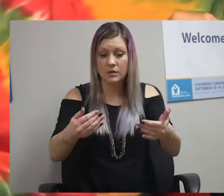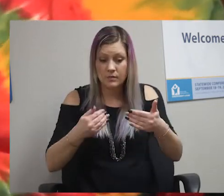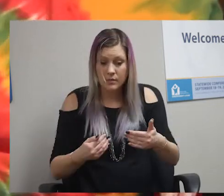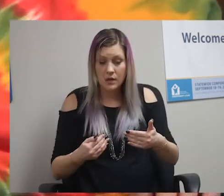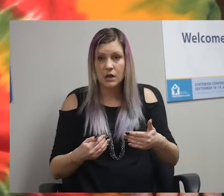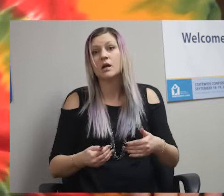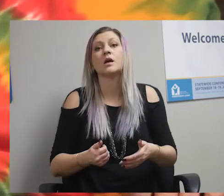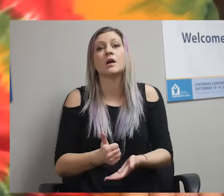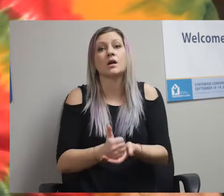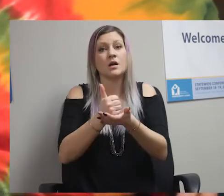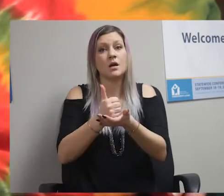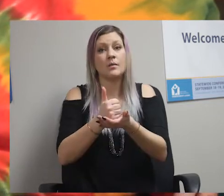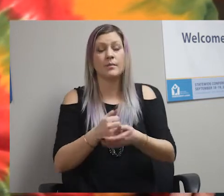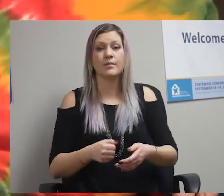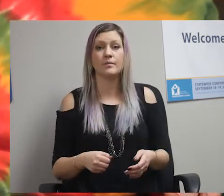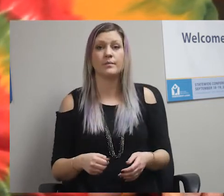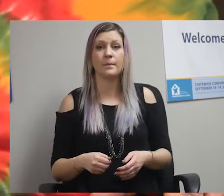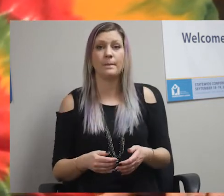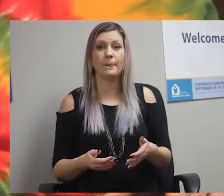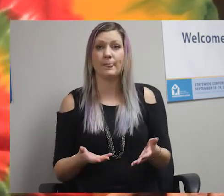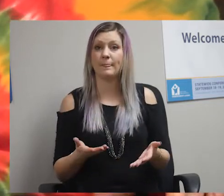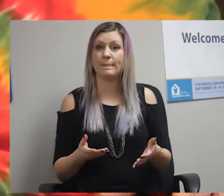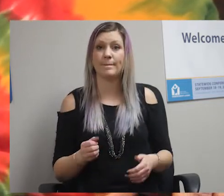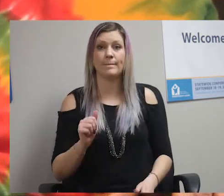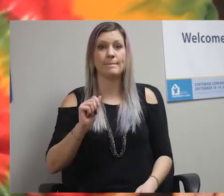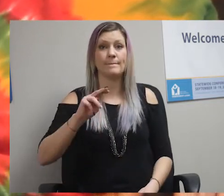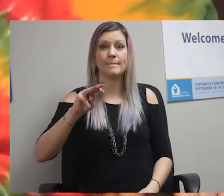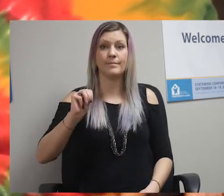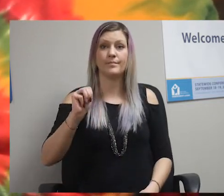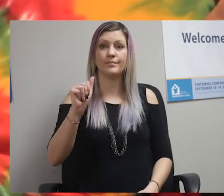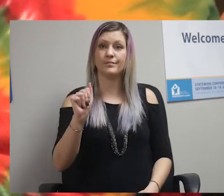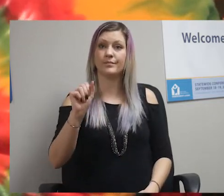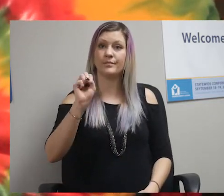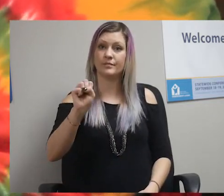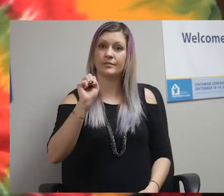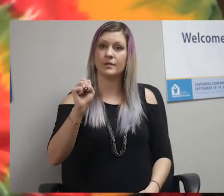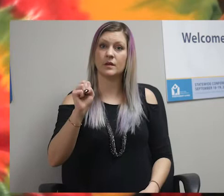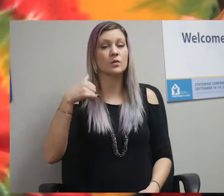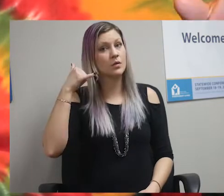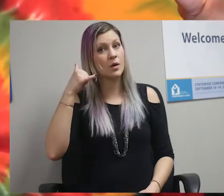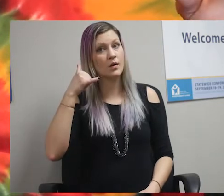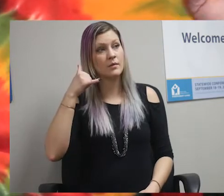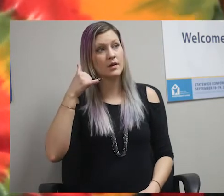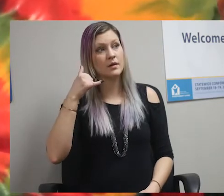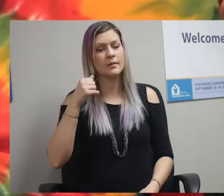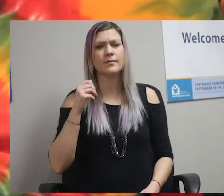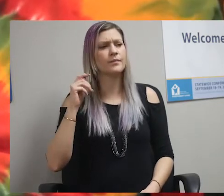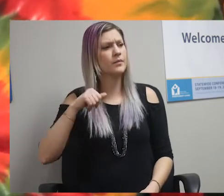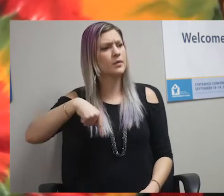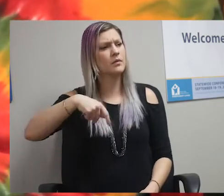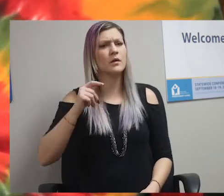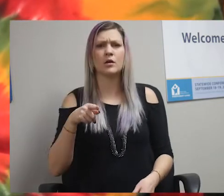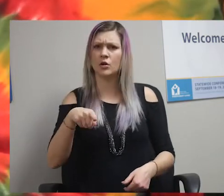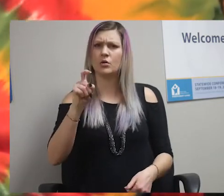kicks off, and even though they're in Massachusetts, a live person comes on there and says, "Patty King, do